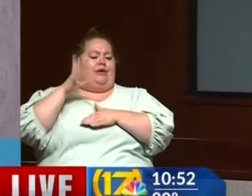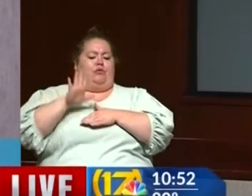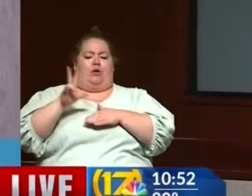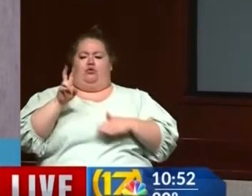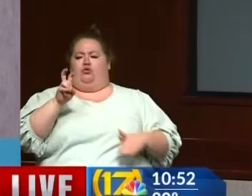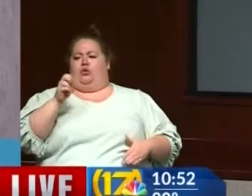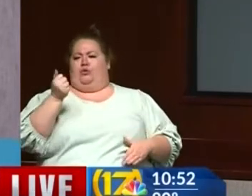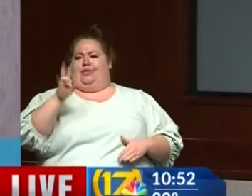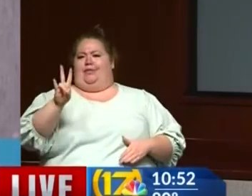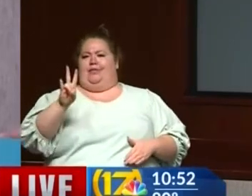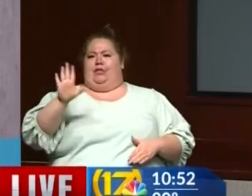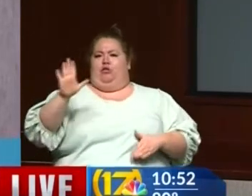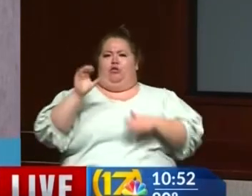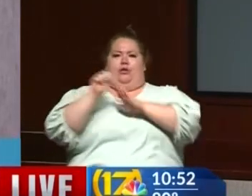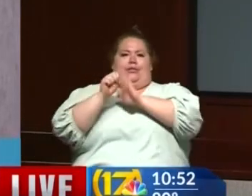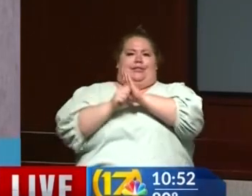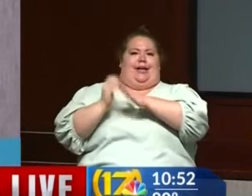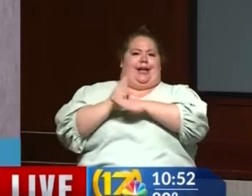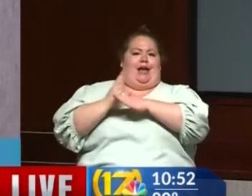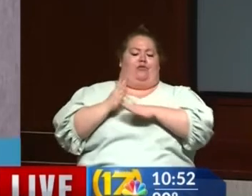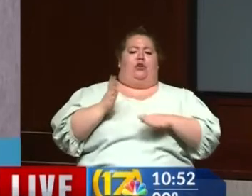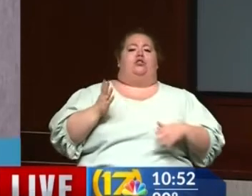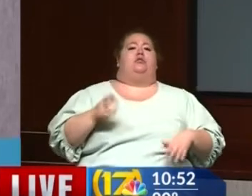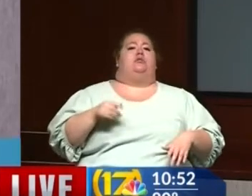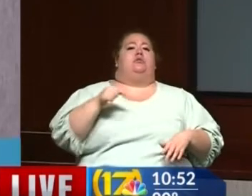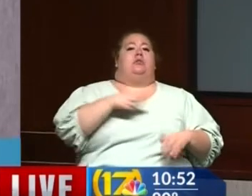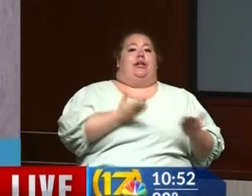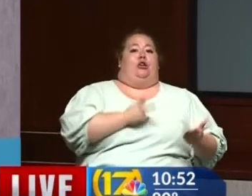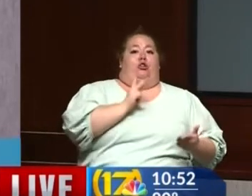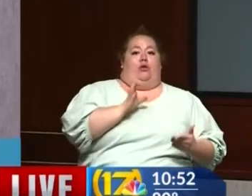217. We're 150, 160.